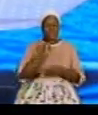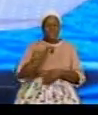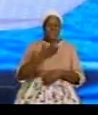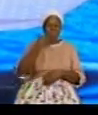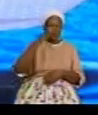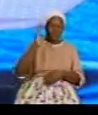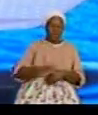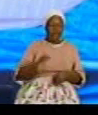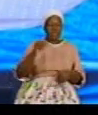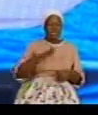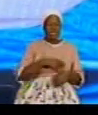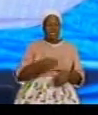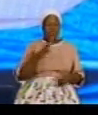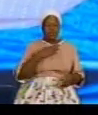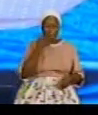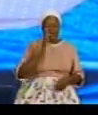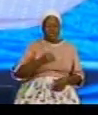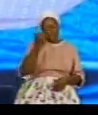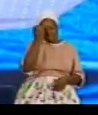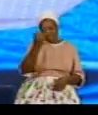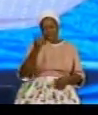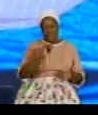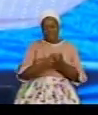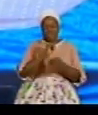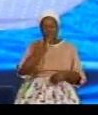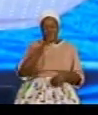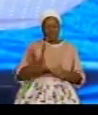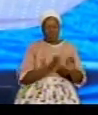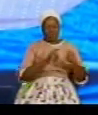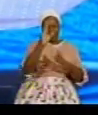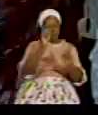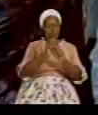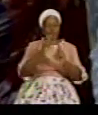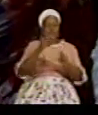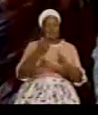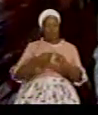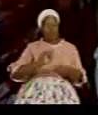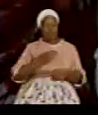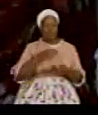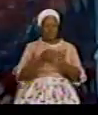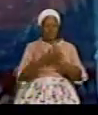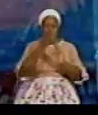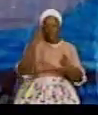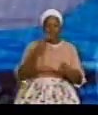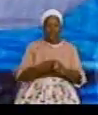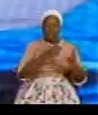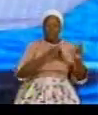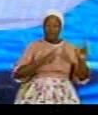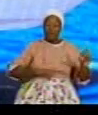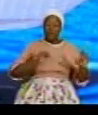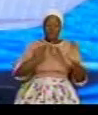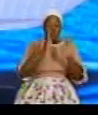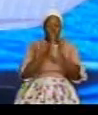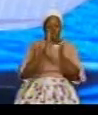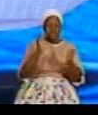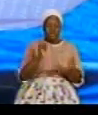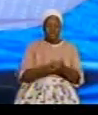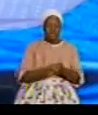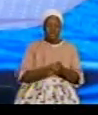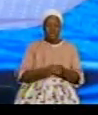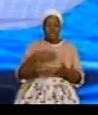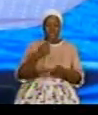which is not according to your word, in Jesus' name. Lord, I pray that